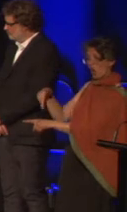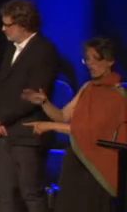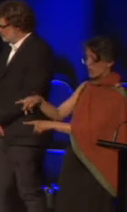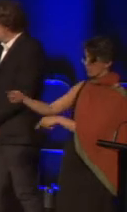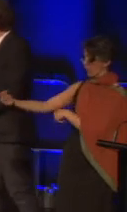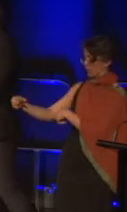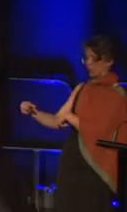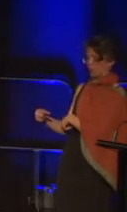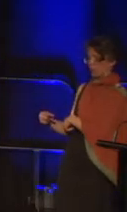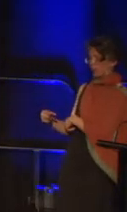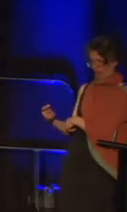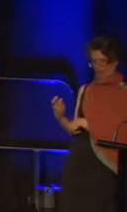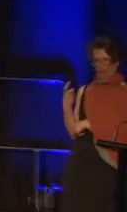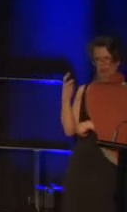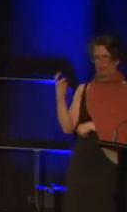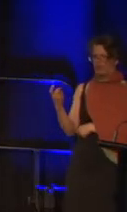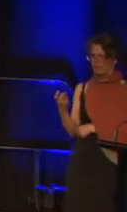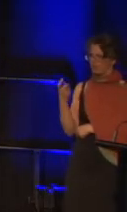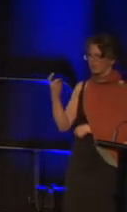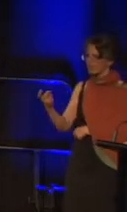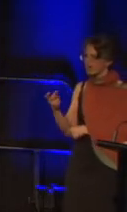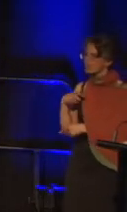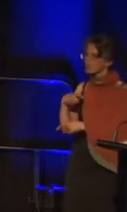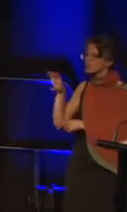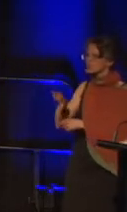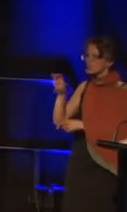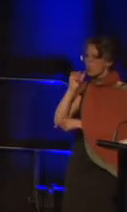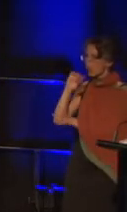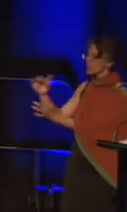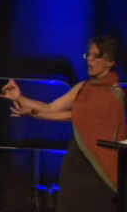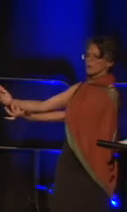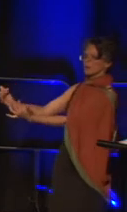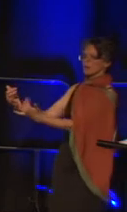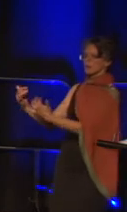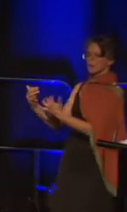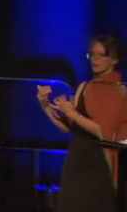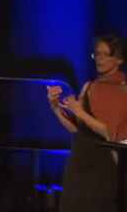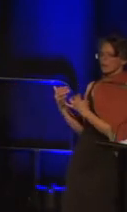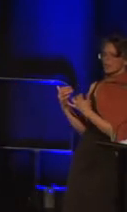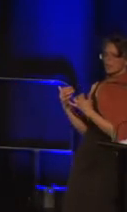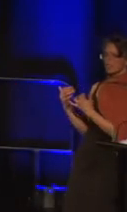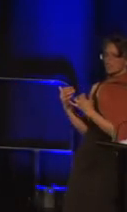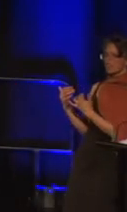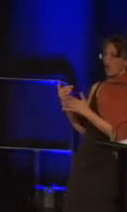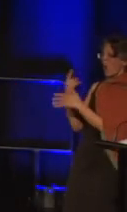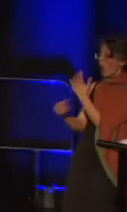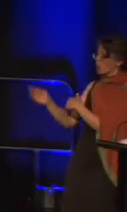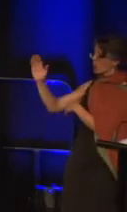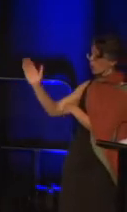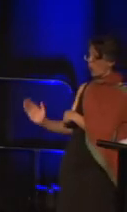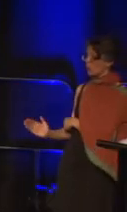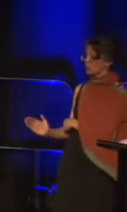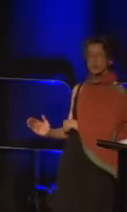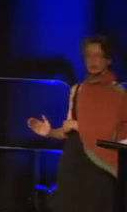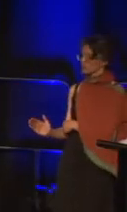ecological system when all our riverways start salinating again. It's a massive issue, and it's not just restricted to the coast, and we've been talking about it